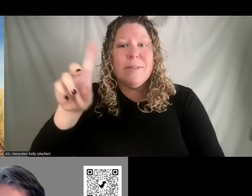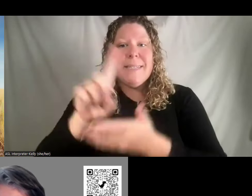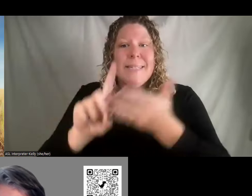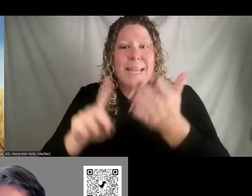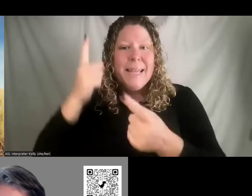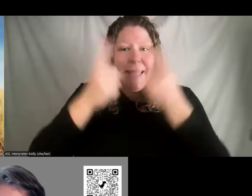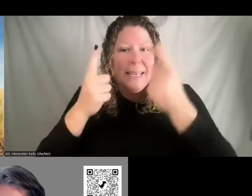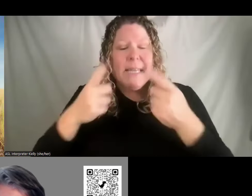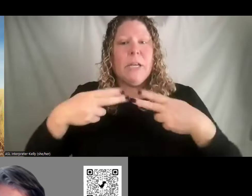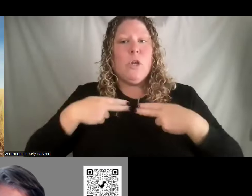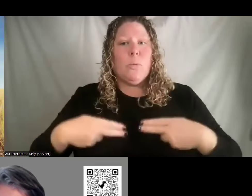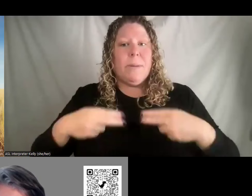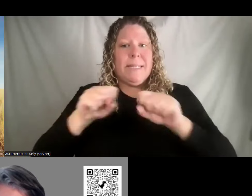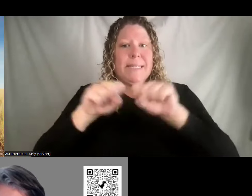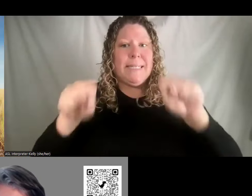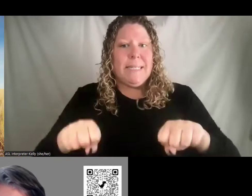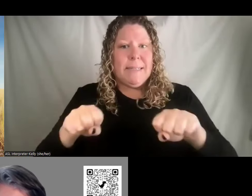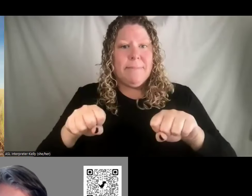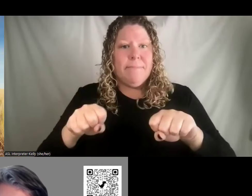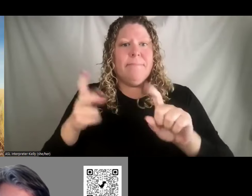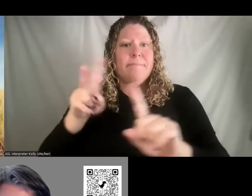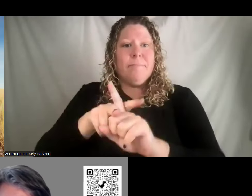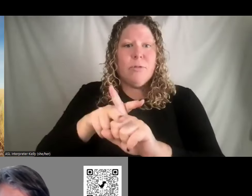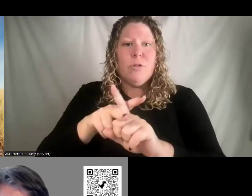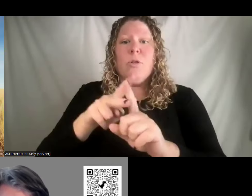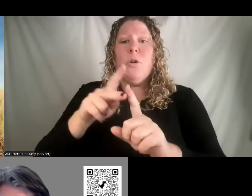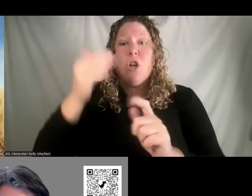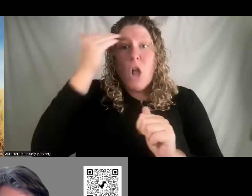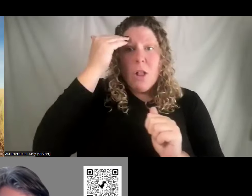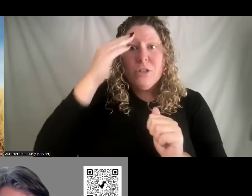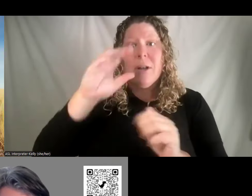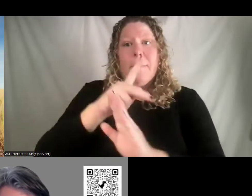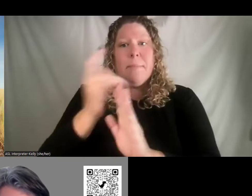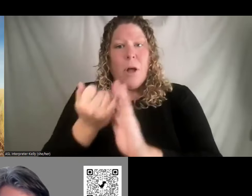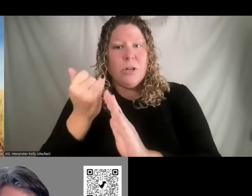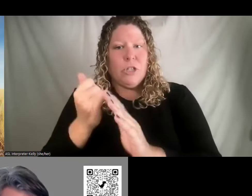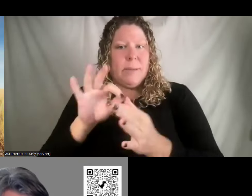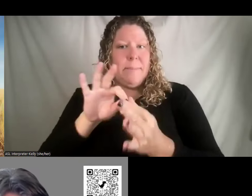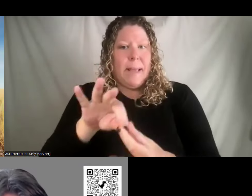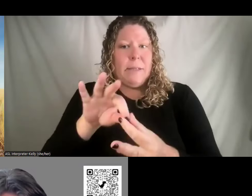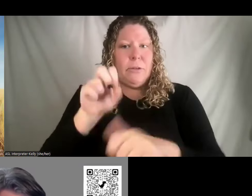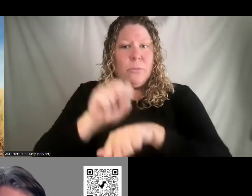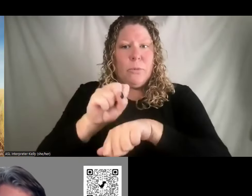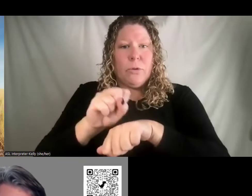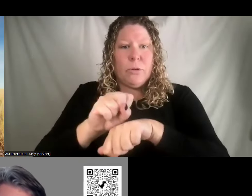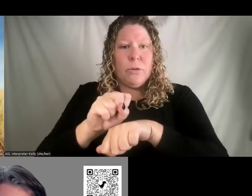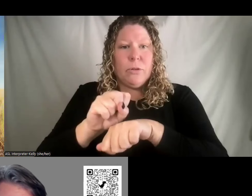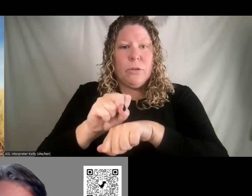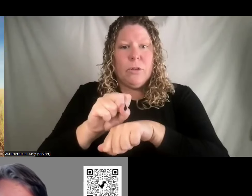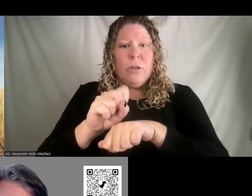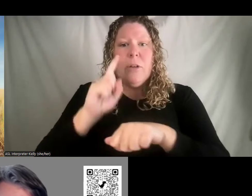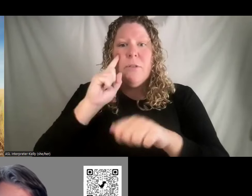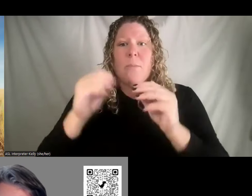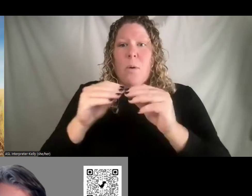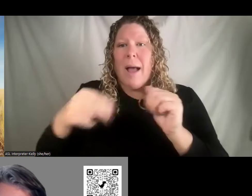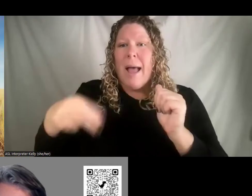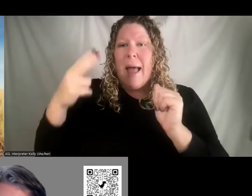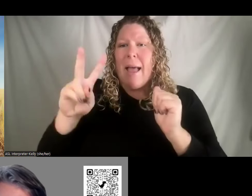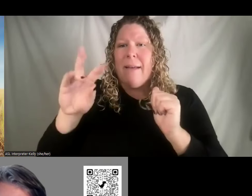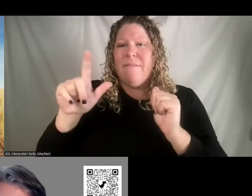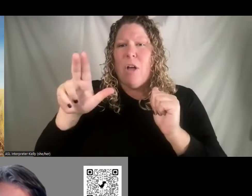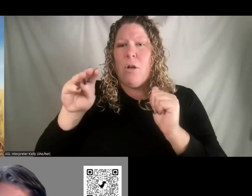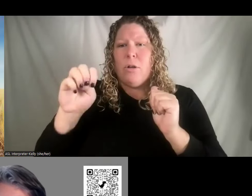systems to both knowledge and project-based work and to more high-volume transactional work in the public